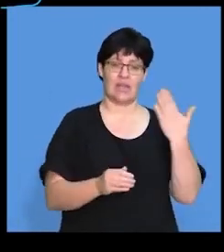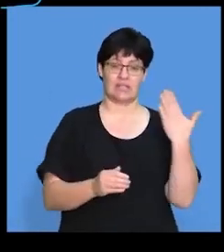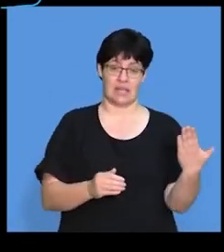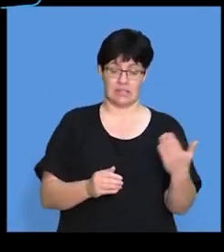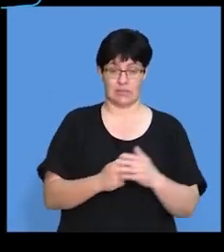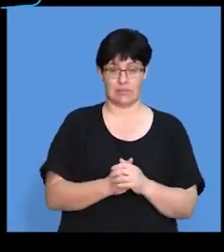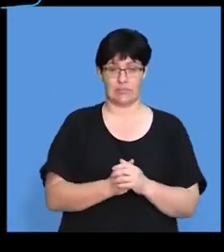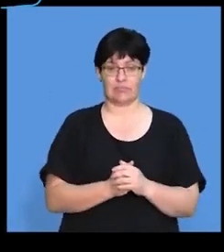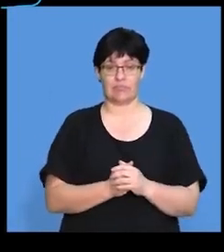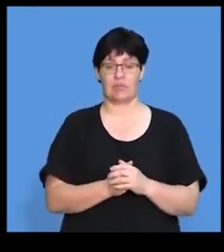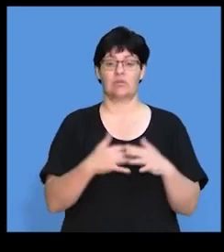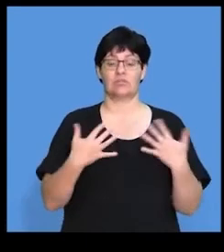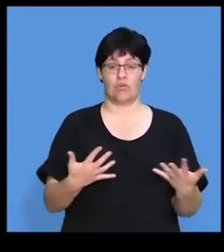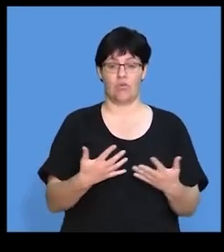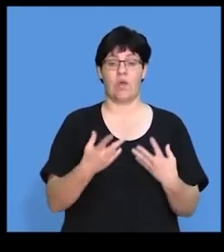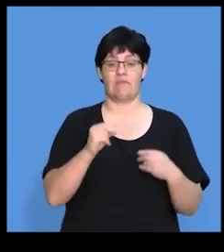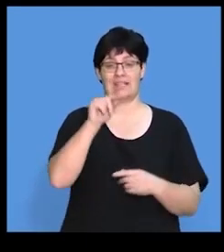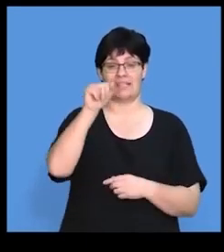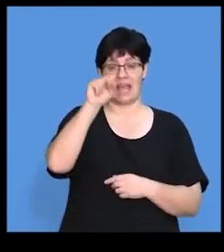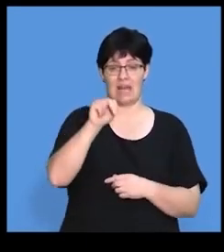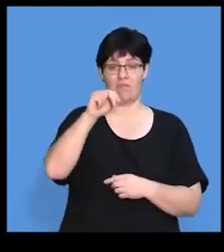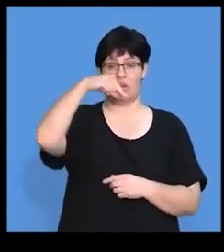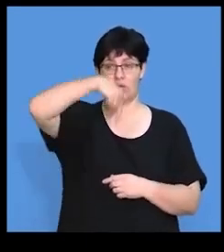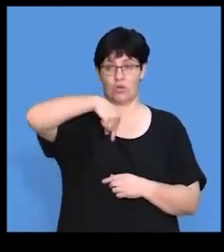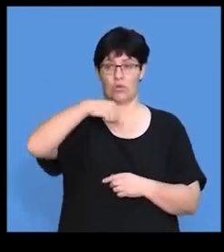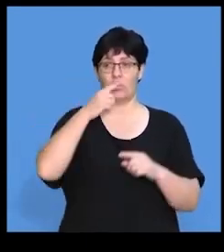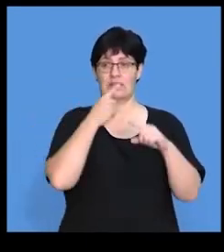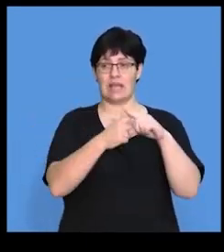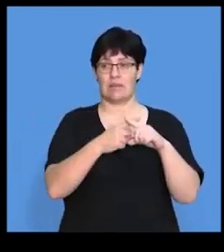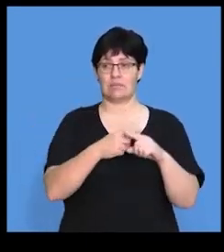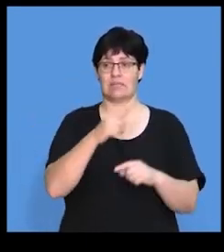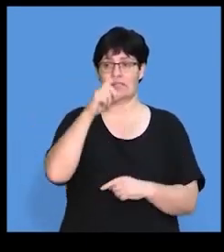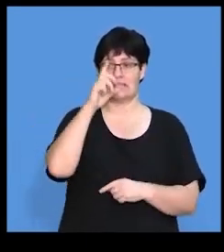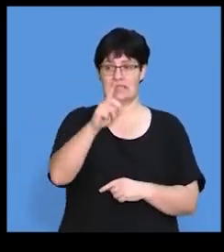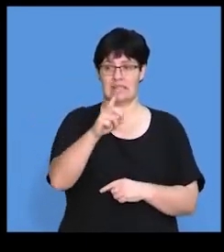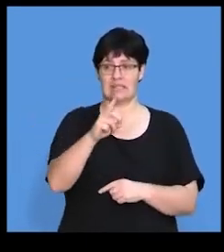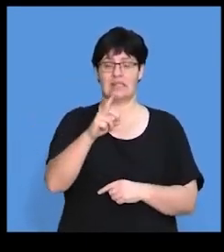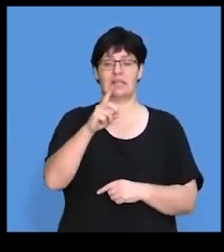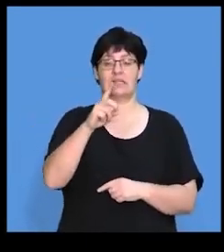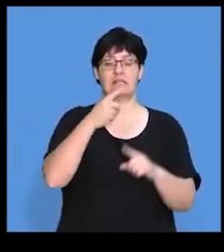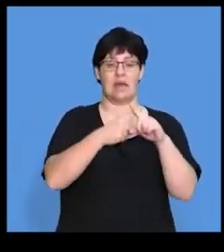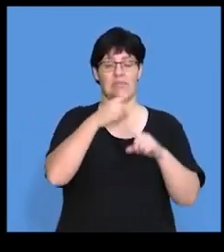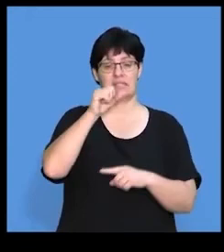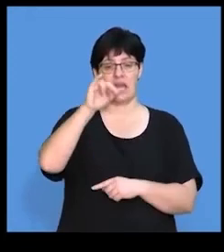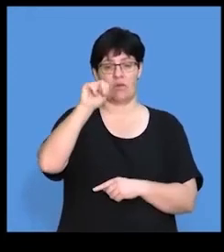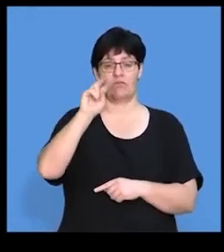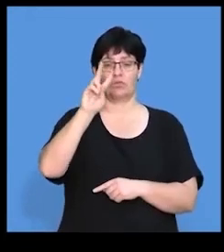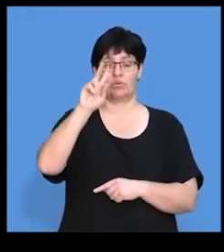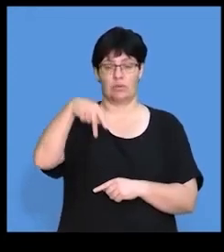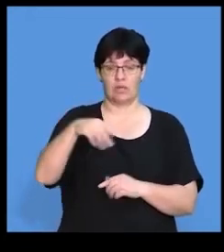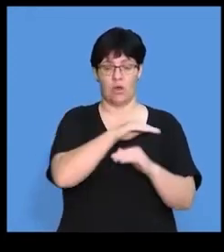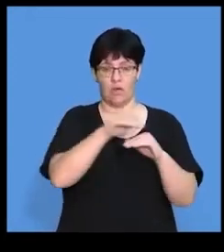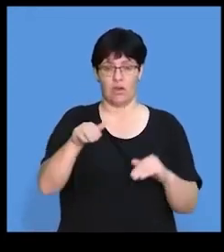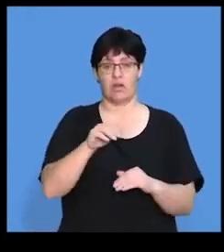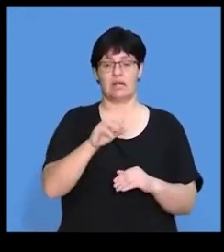to the other side. Okay, so we have tan of Q times d times sine of 2p